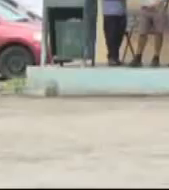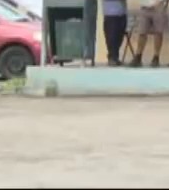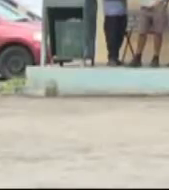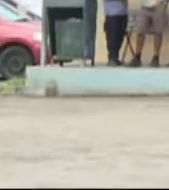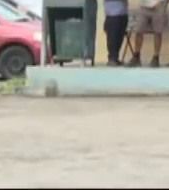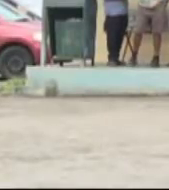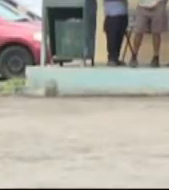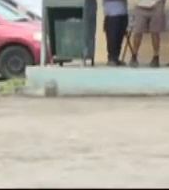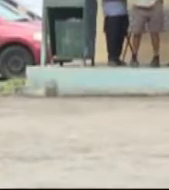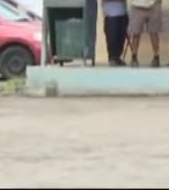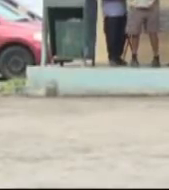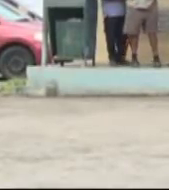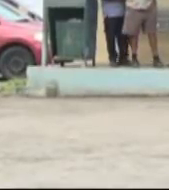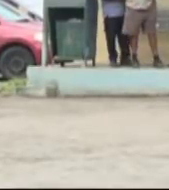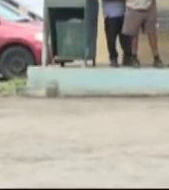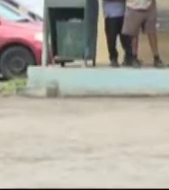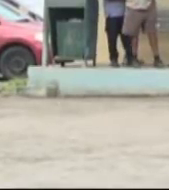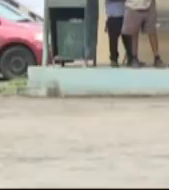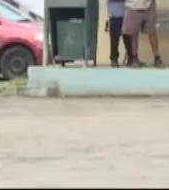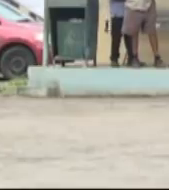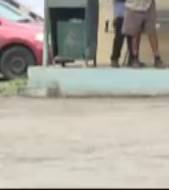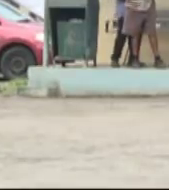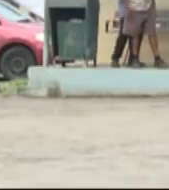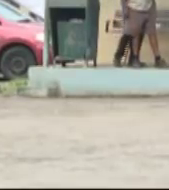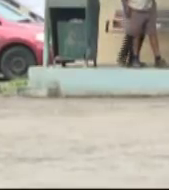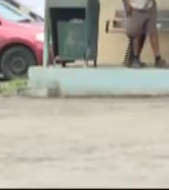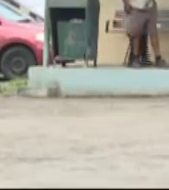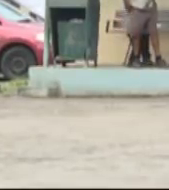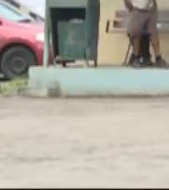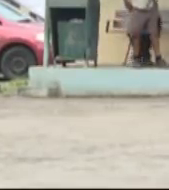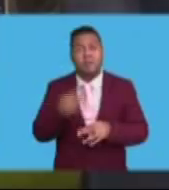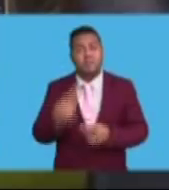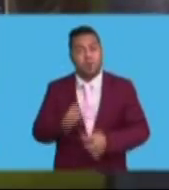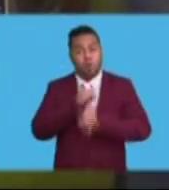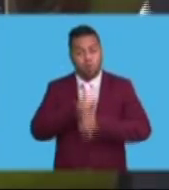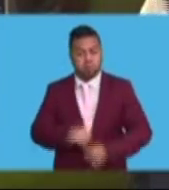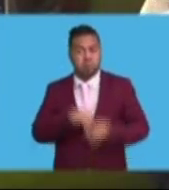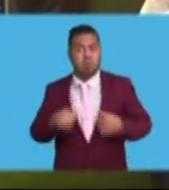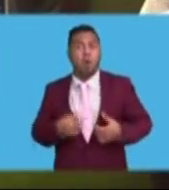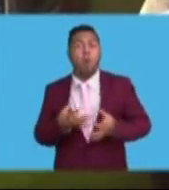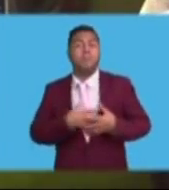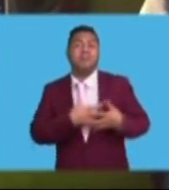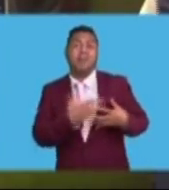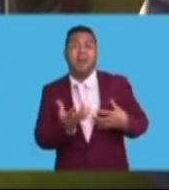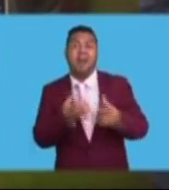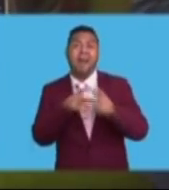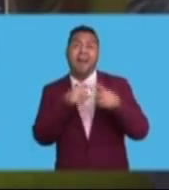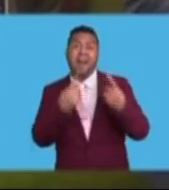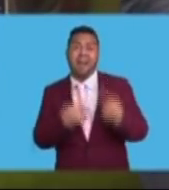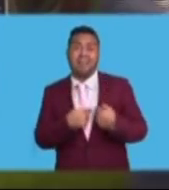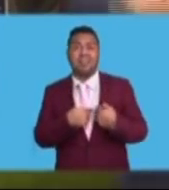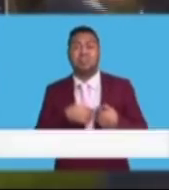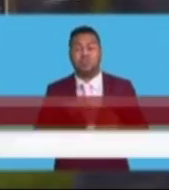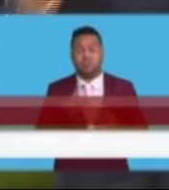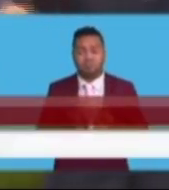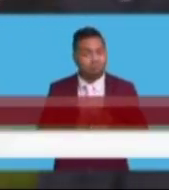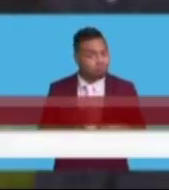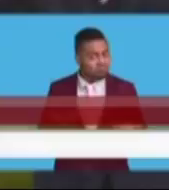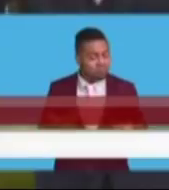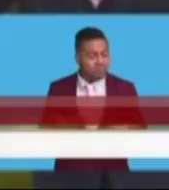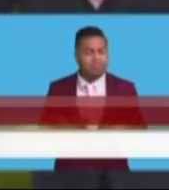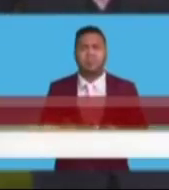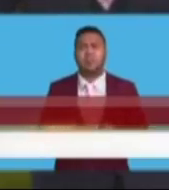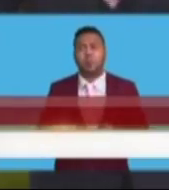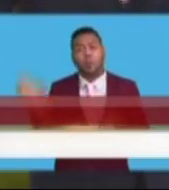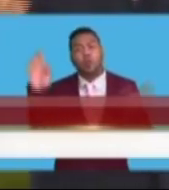left out from receiving better and quality health services. And the reason why, Madam Speaker, we are also doing this, because we are